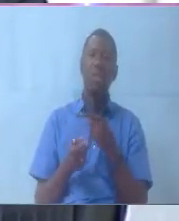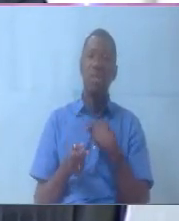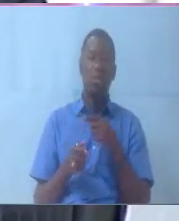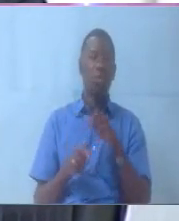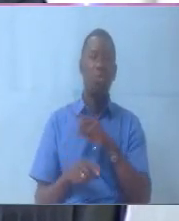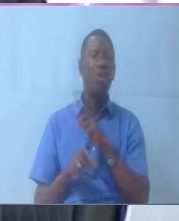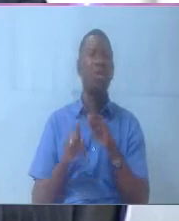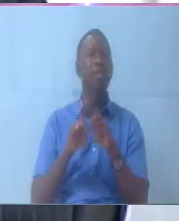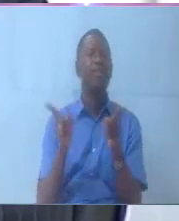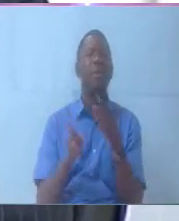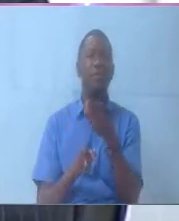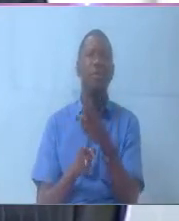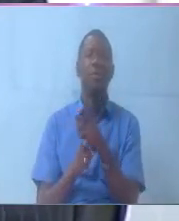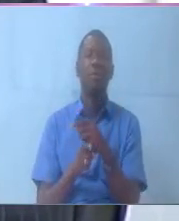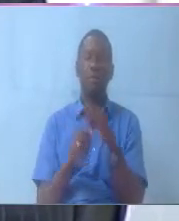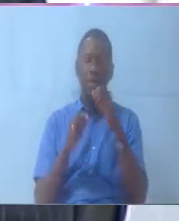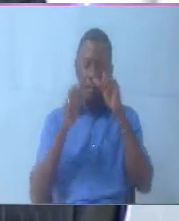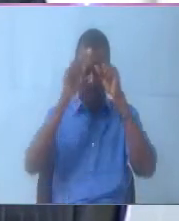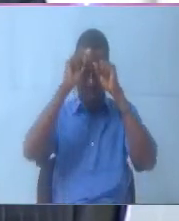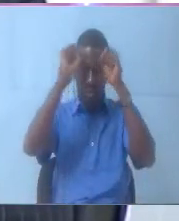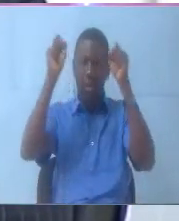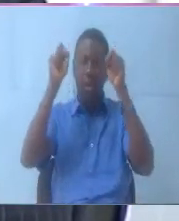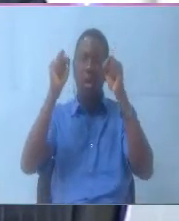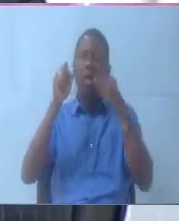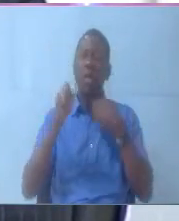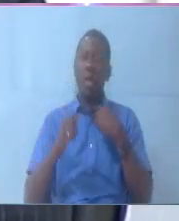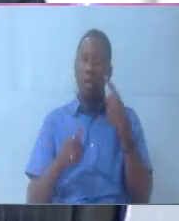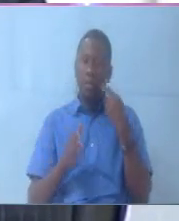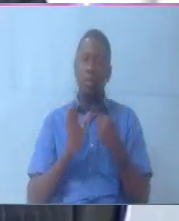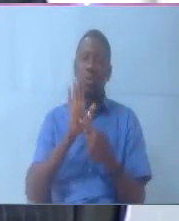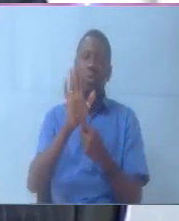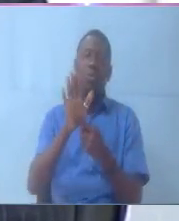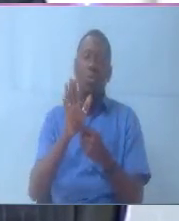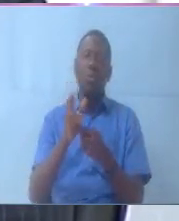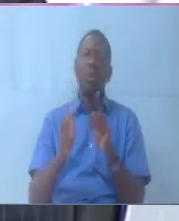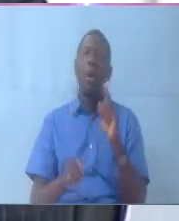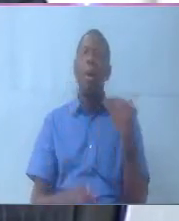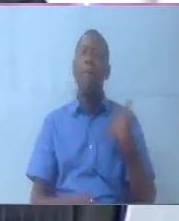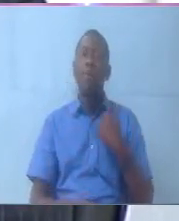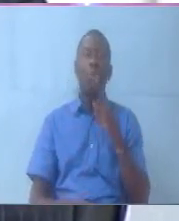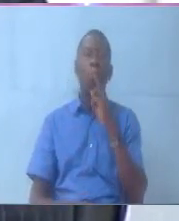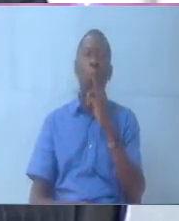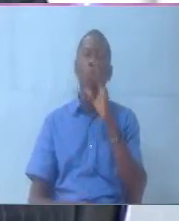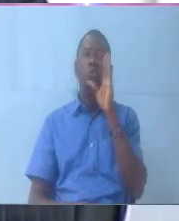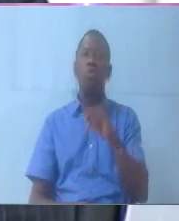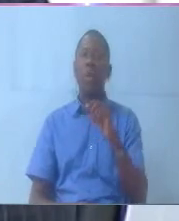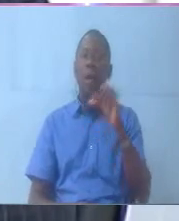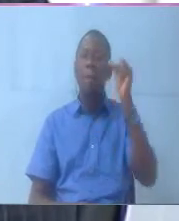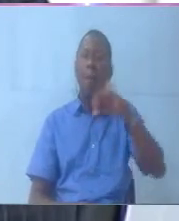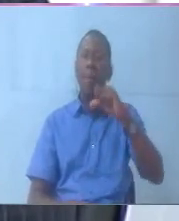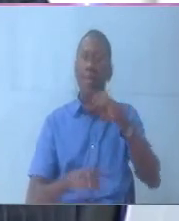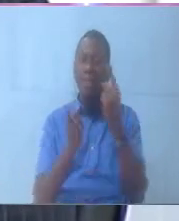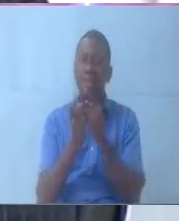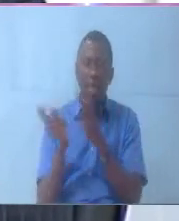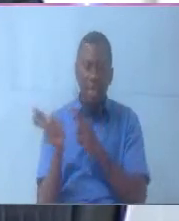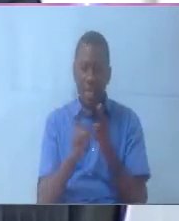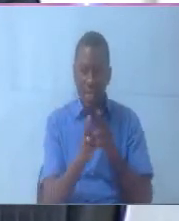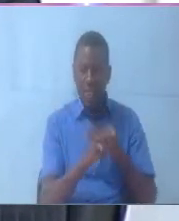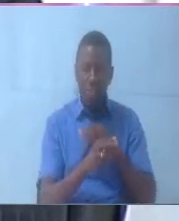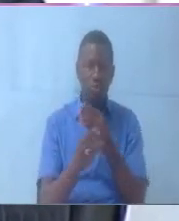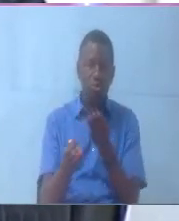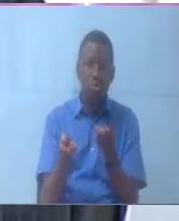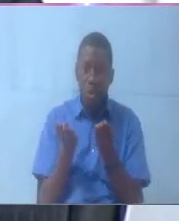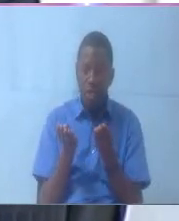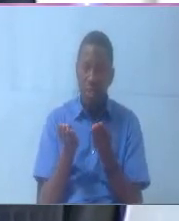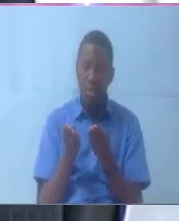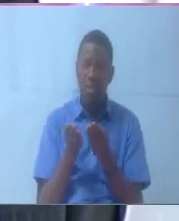kolte kilindi inata mansakunda nata sarto membondi menu yo bara jawoke ka foko kuta kele wawla. To shield the law